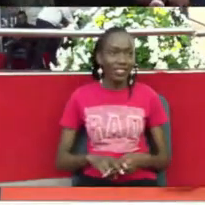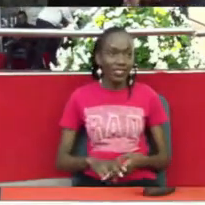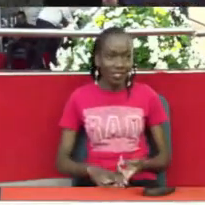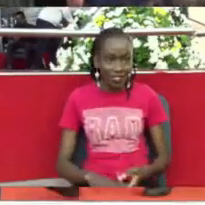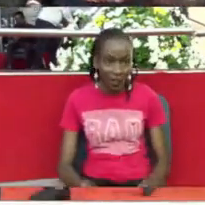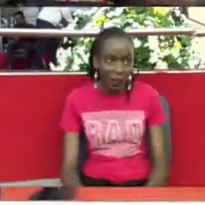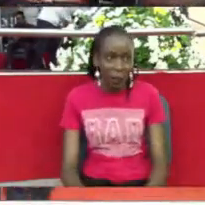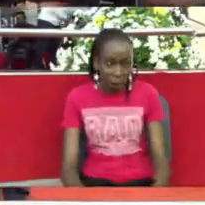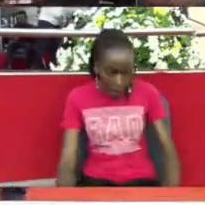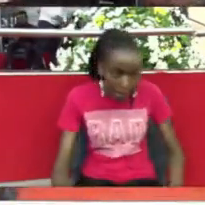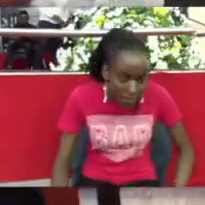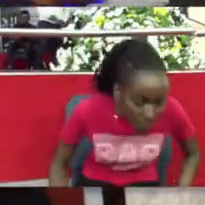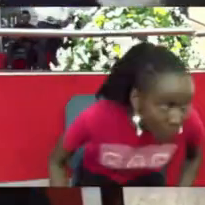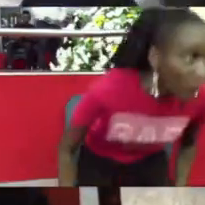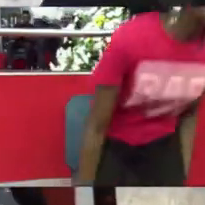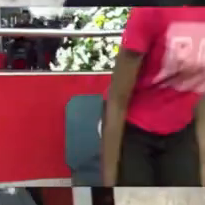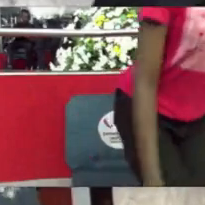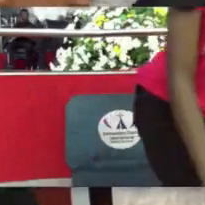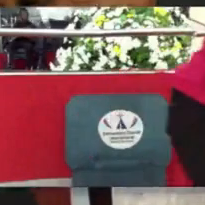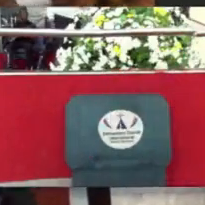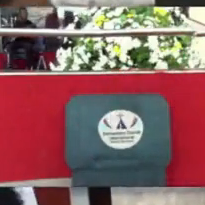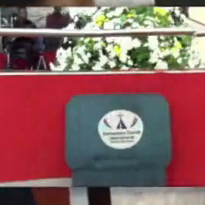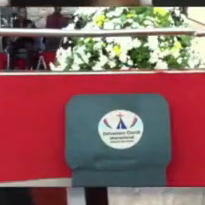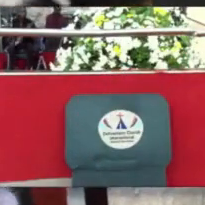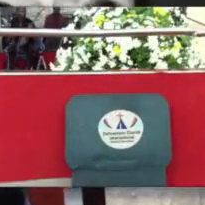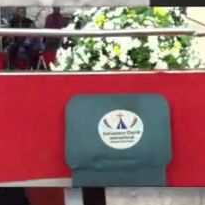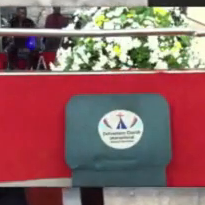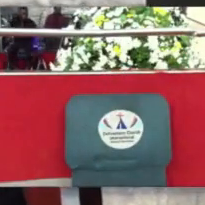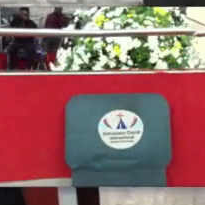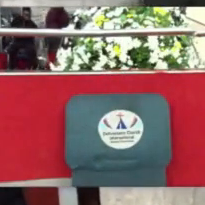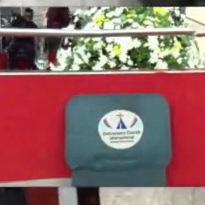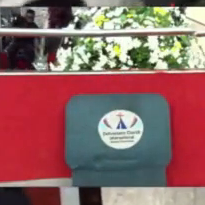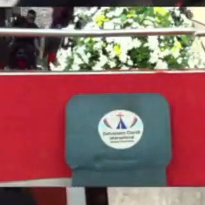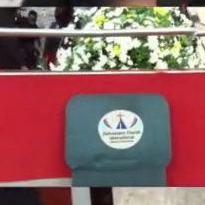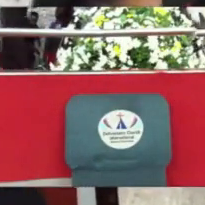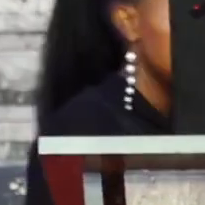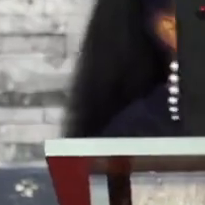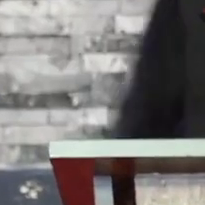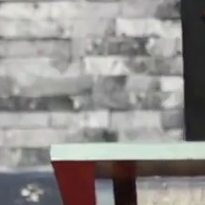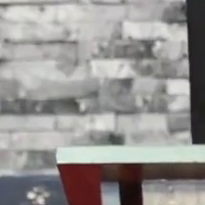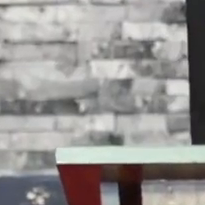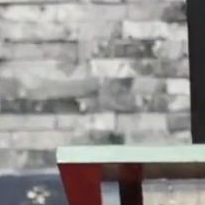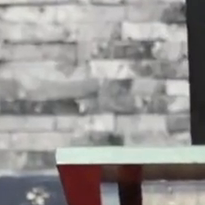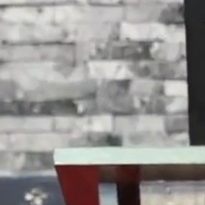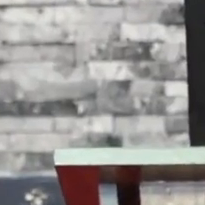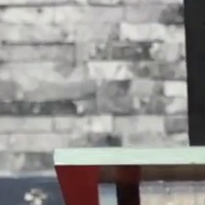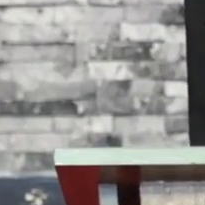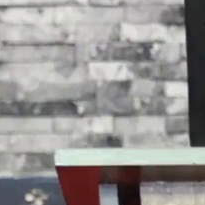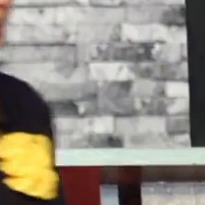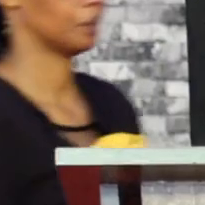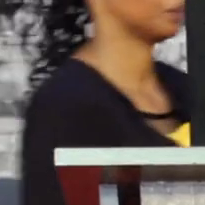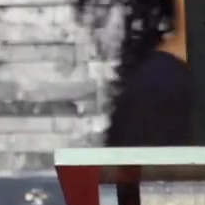Pastor Millicent. Mchungaji Millicent. Thank you so much. Asante sana. For ushering us in to a whole